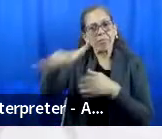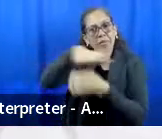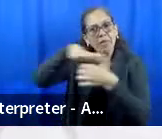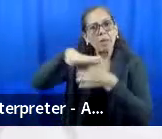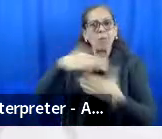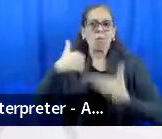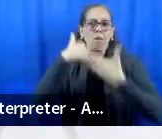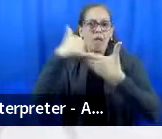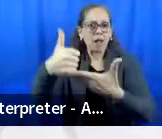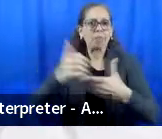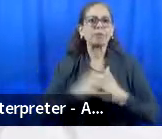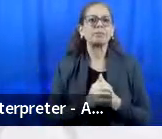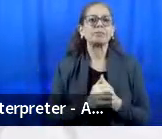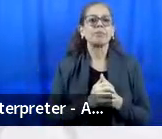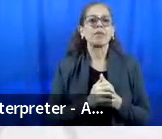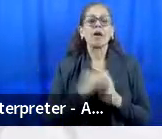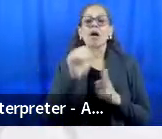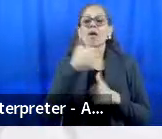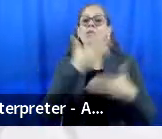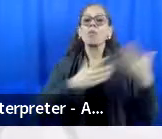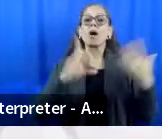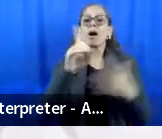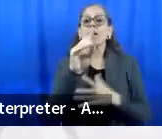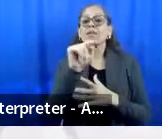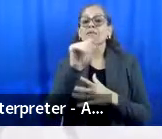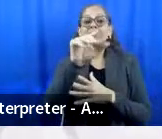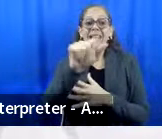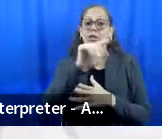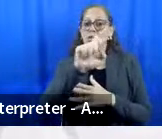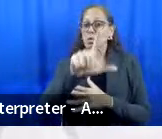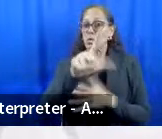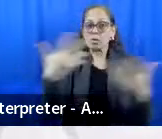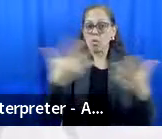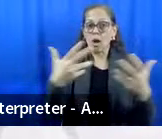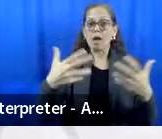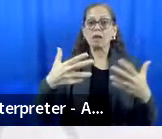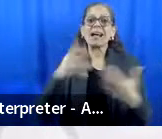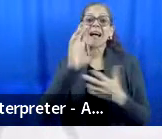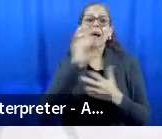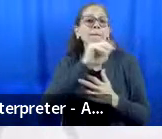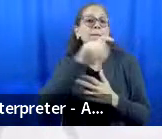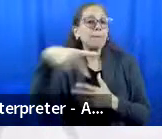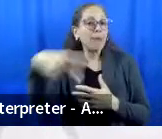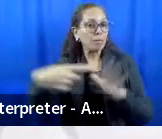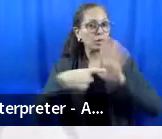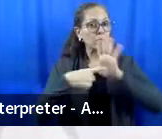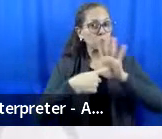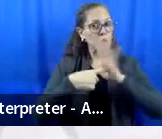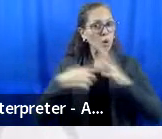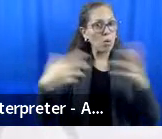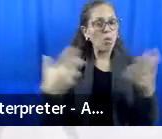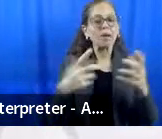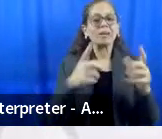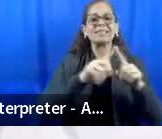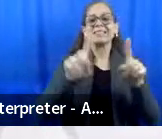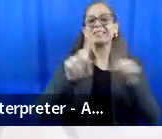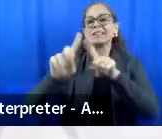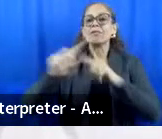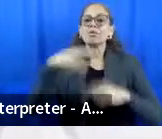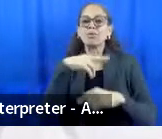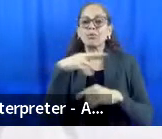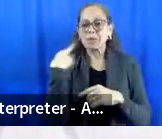One component of the data tool will be a displacement risk index map. This map will illustrate the level of risk that residents of a